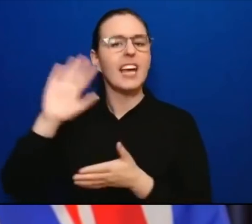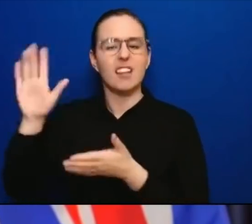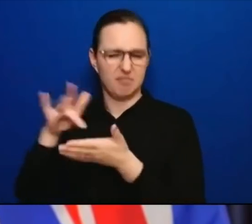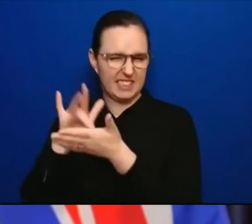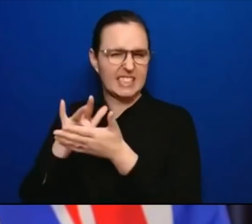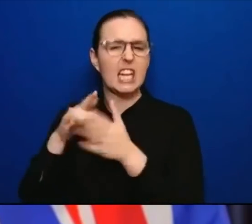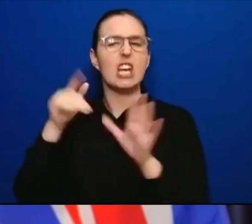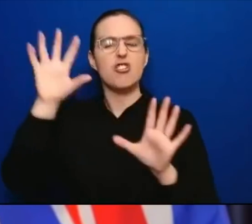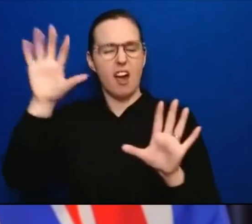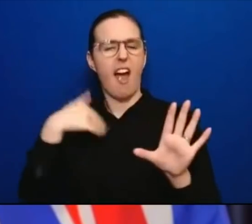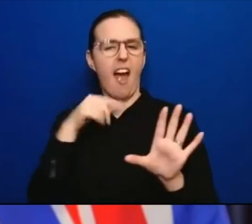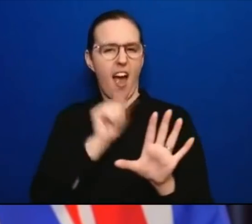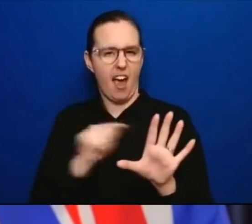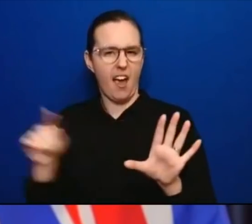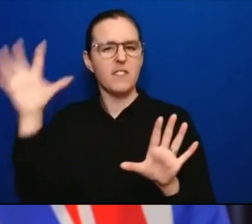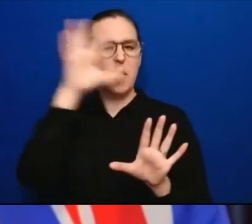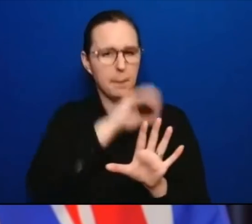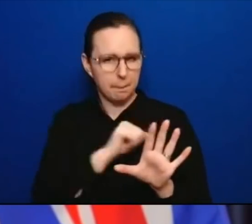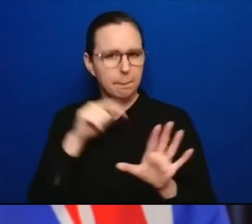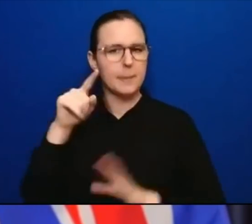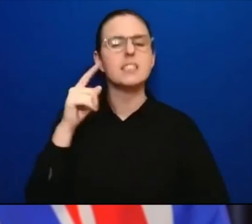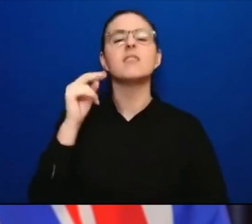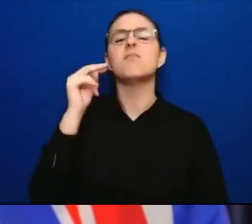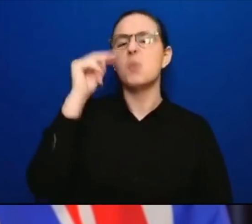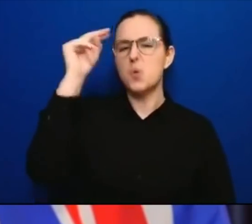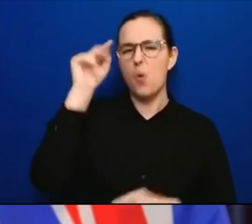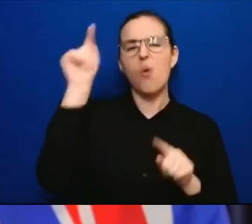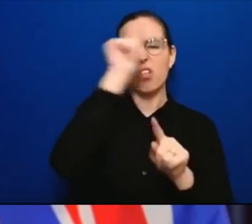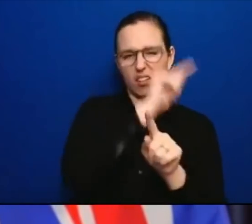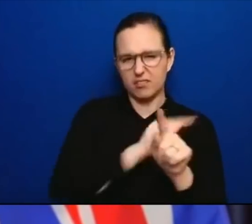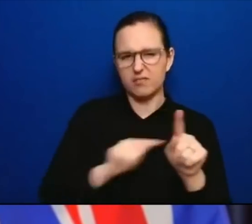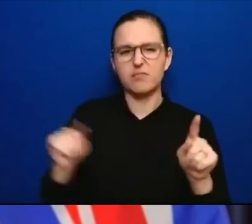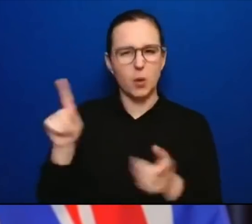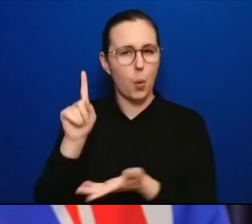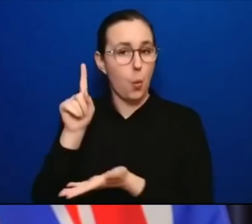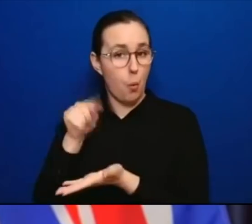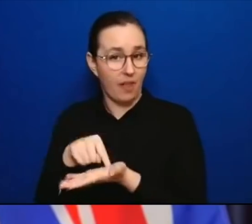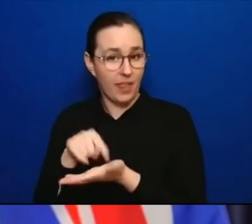3,389 in Interior Health, 1,702 in Northern Health,